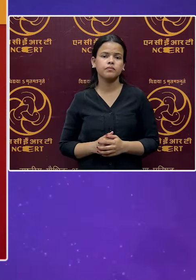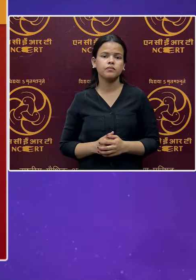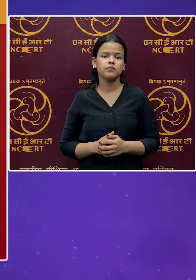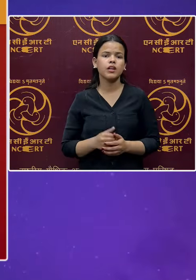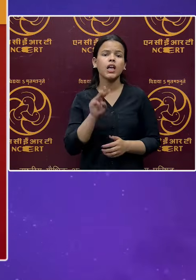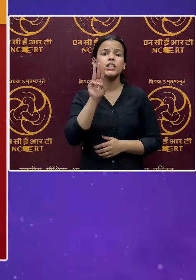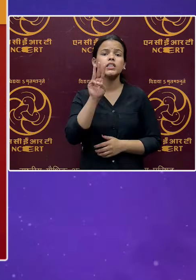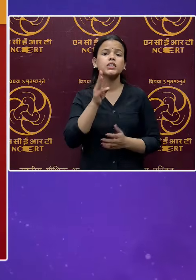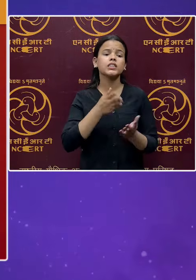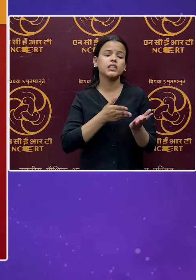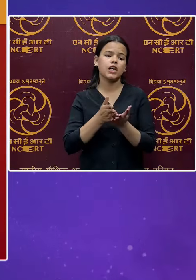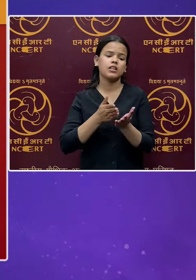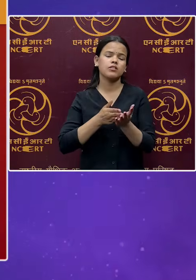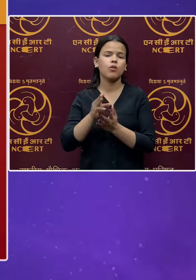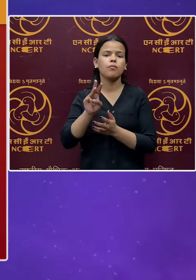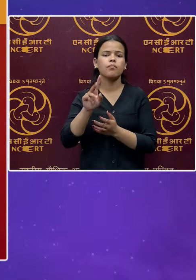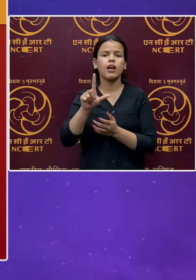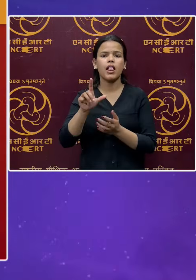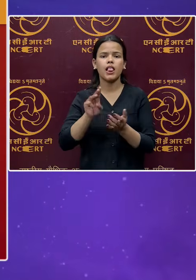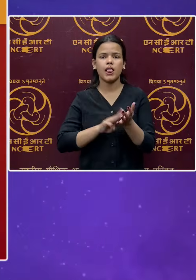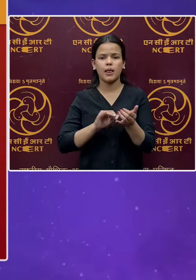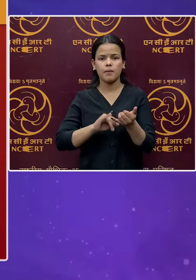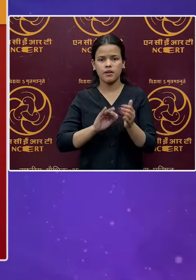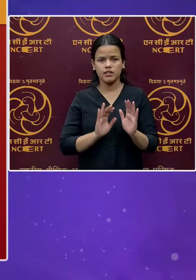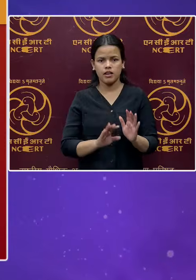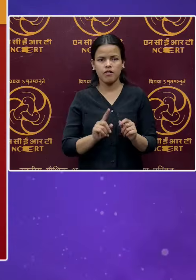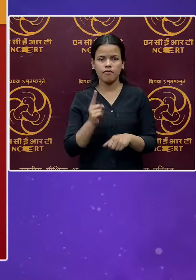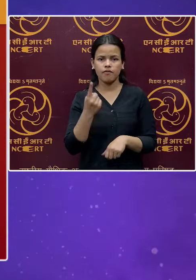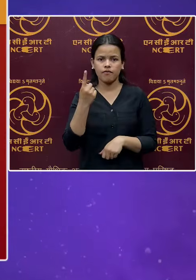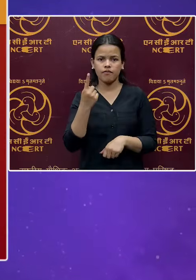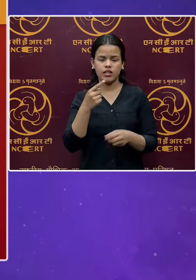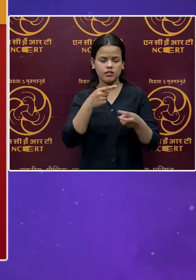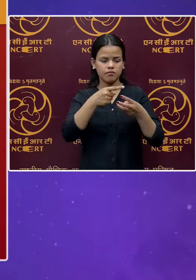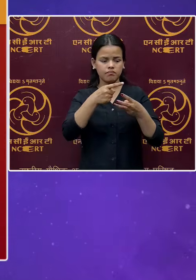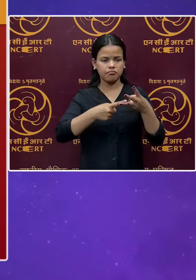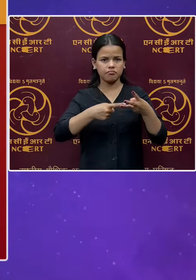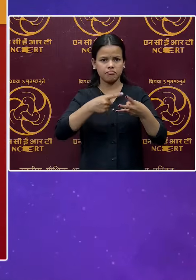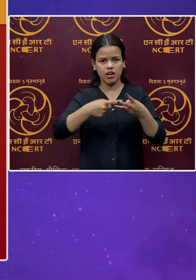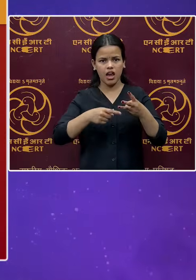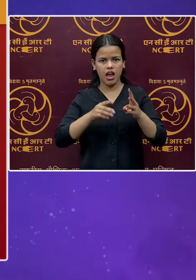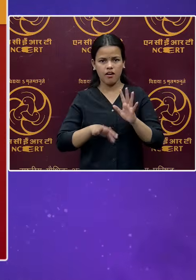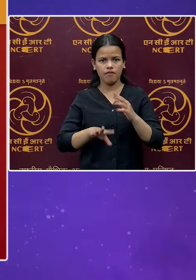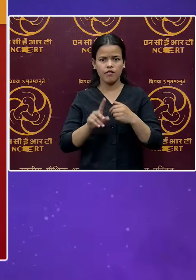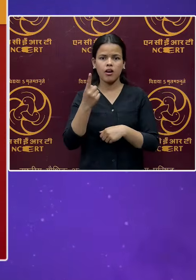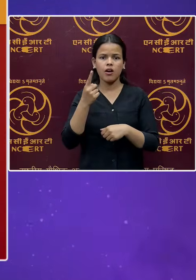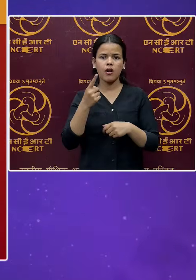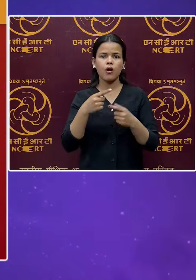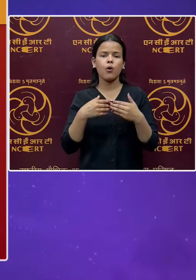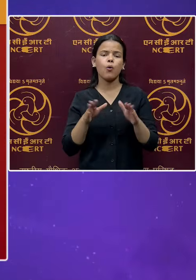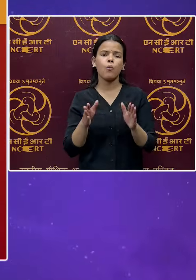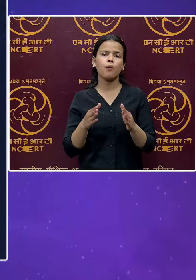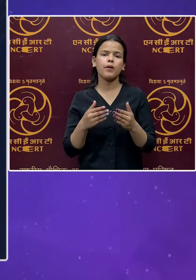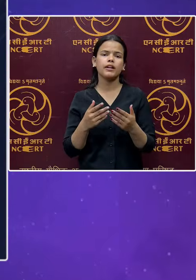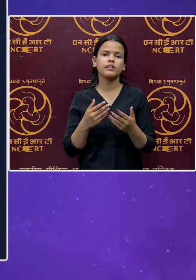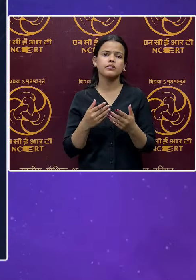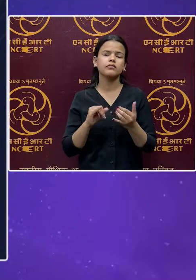of learning management system: proprietary, freemium, and free and open source